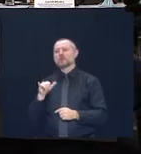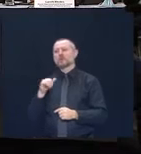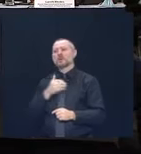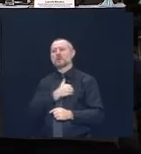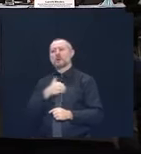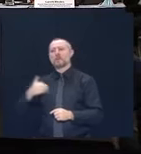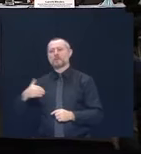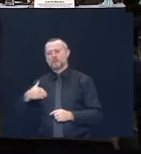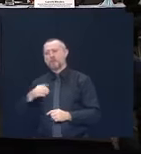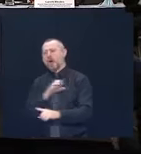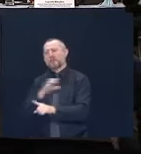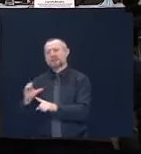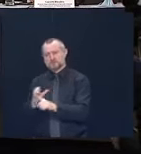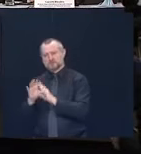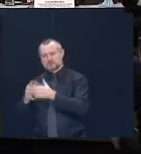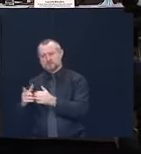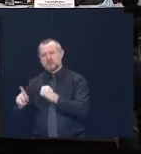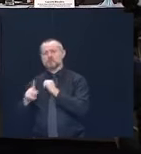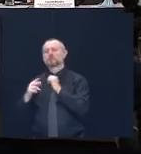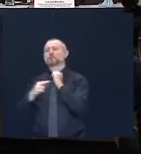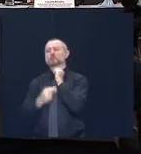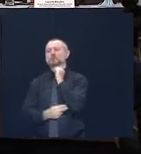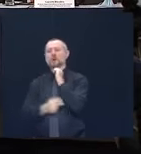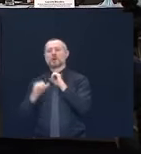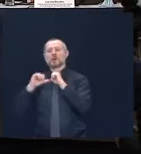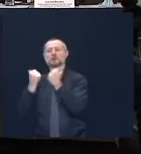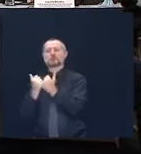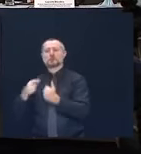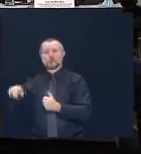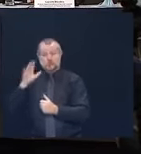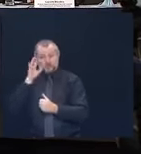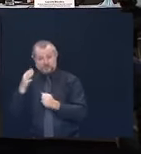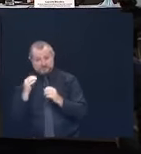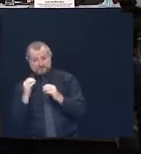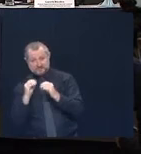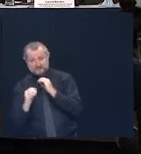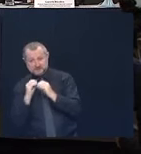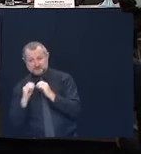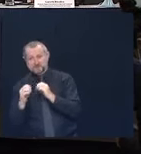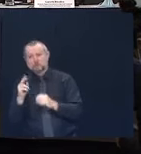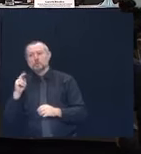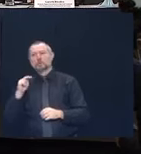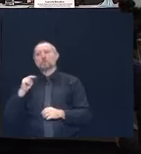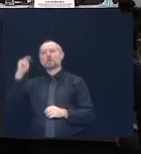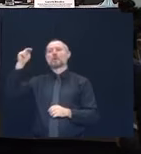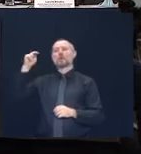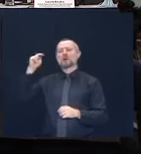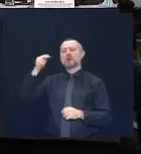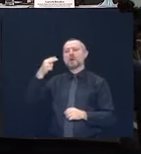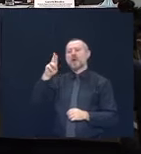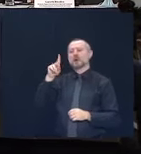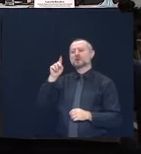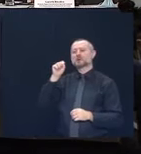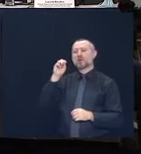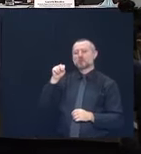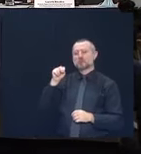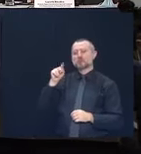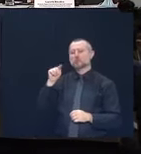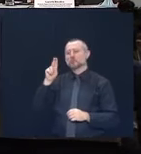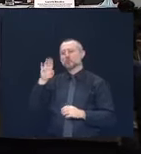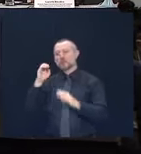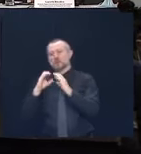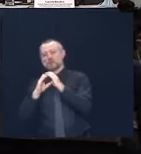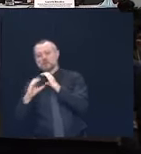Bridge Associates report on whether they can fix the current North Hudson tubes in place. Isn't that you just